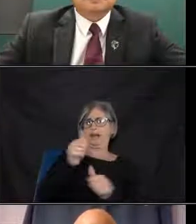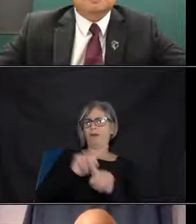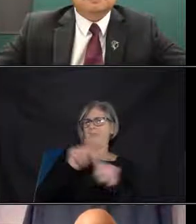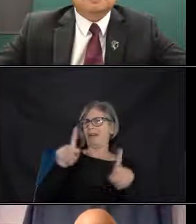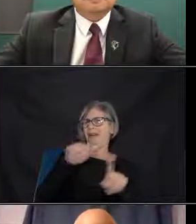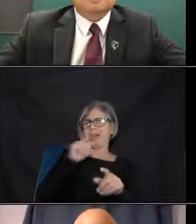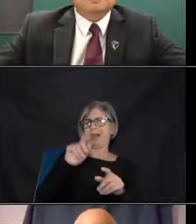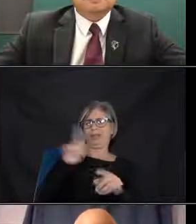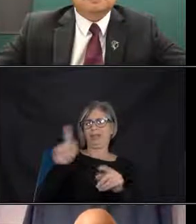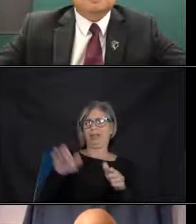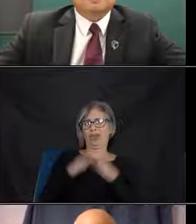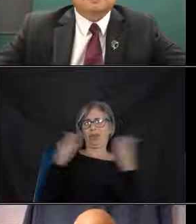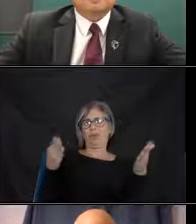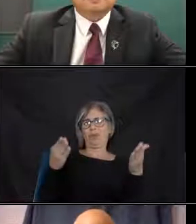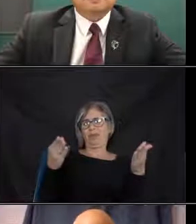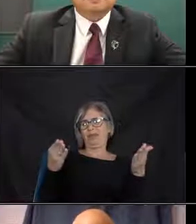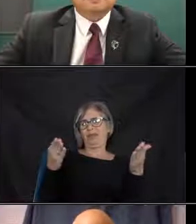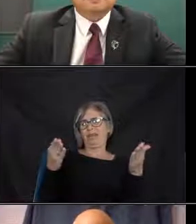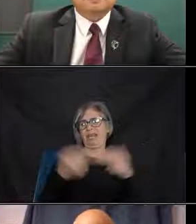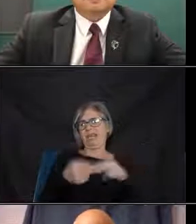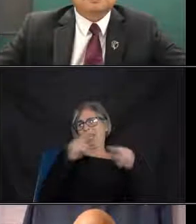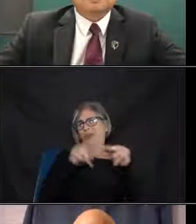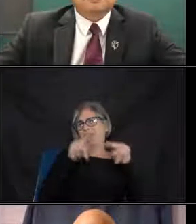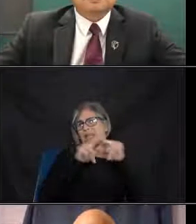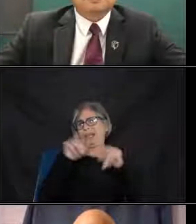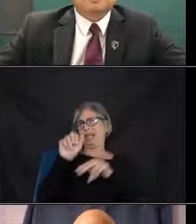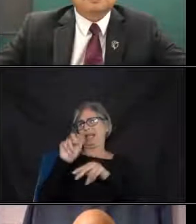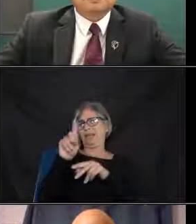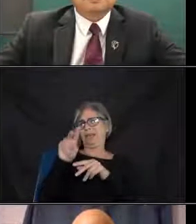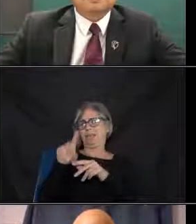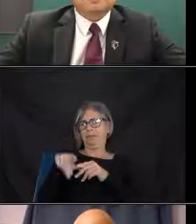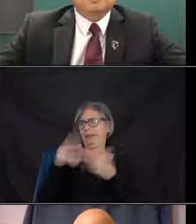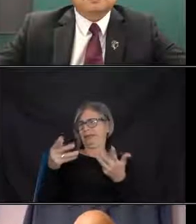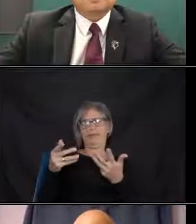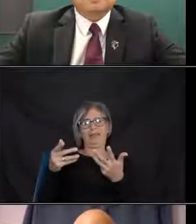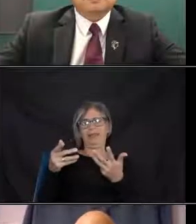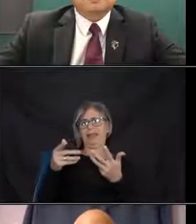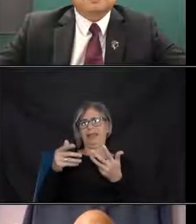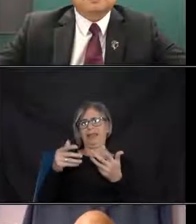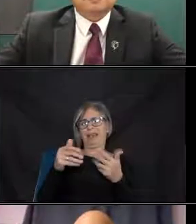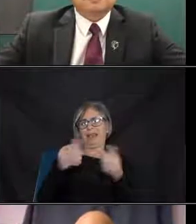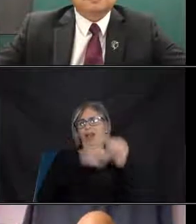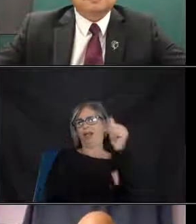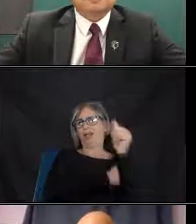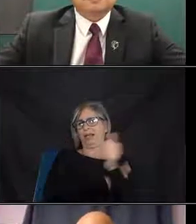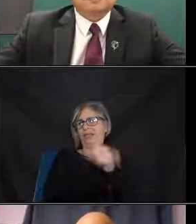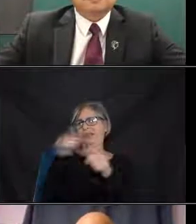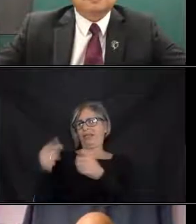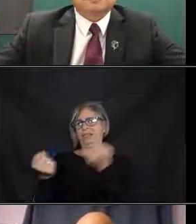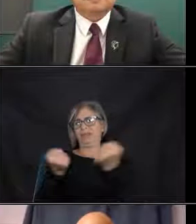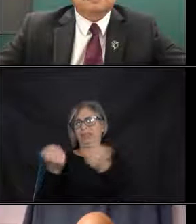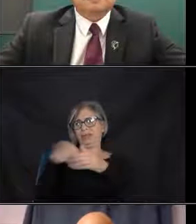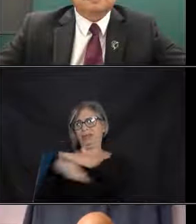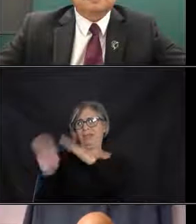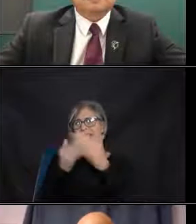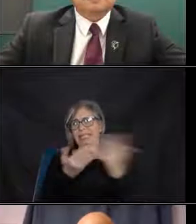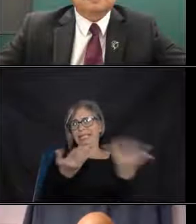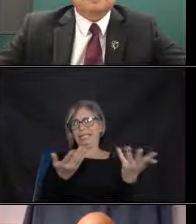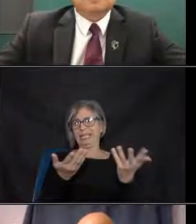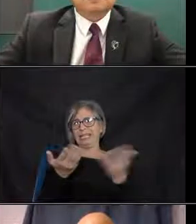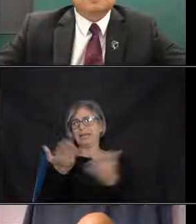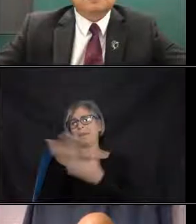particularly open to fostering increased ATV and off-road vehicle activity in the city. So I'd maybe as part of